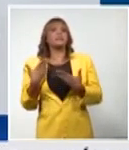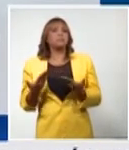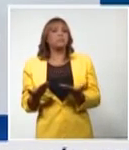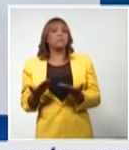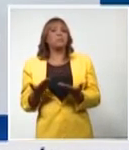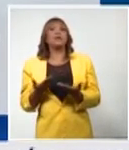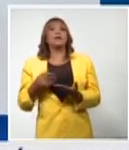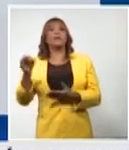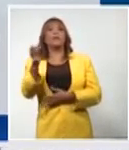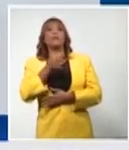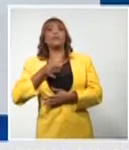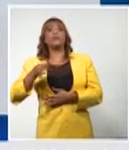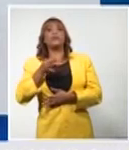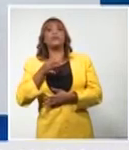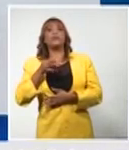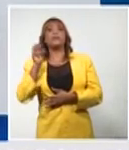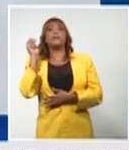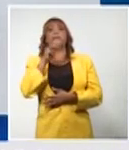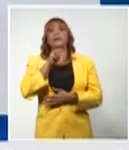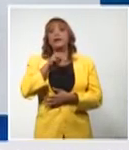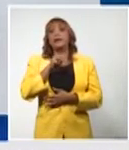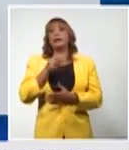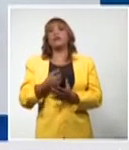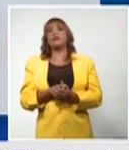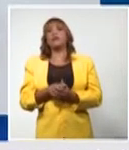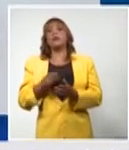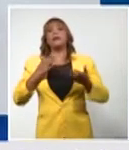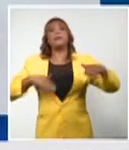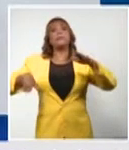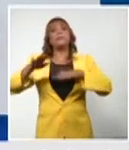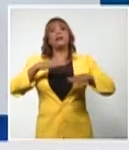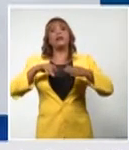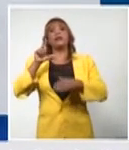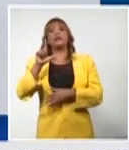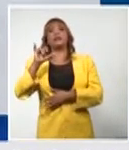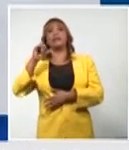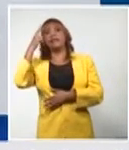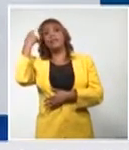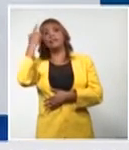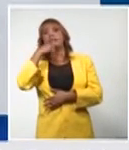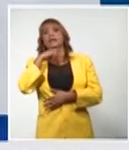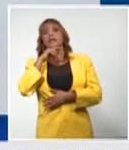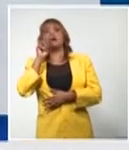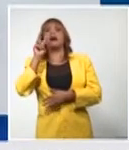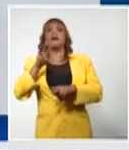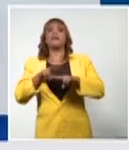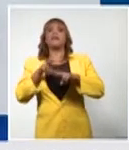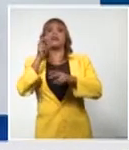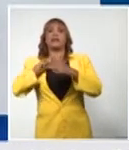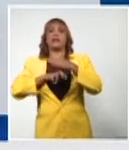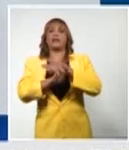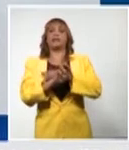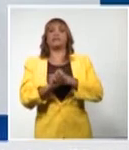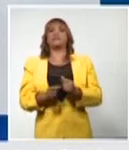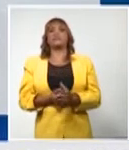Marianao, Playa, La Lisa, and Habana del Este.